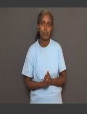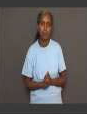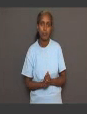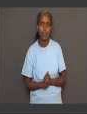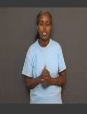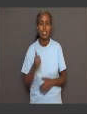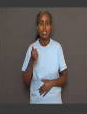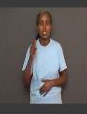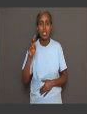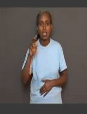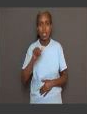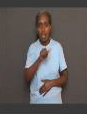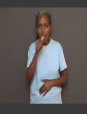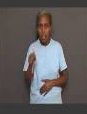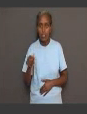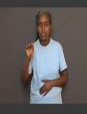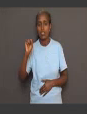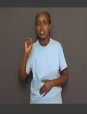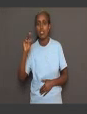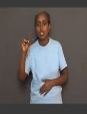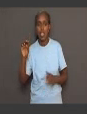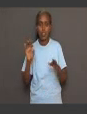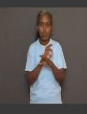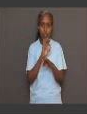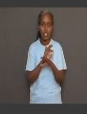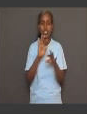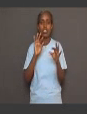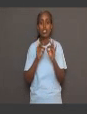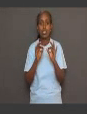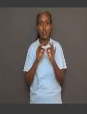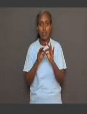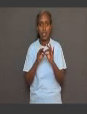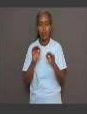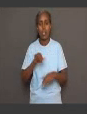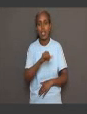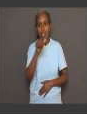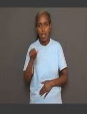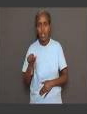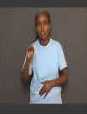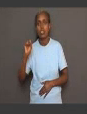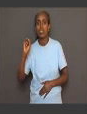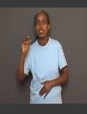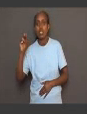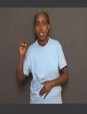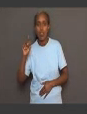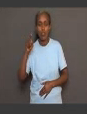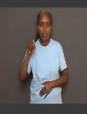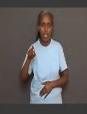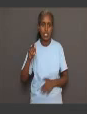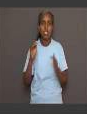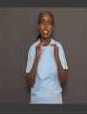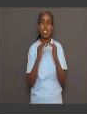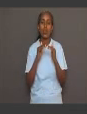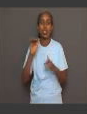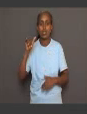The arcsine function is defined by arcsine of x